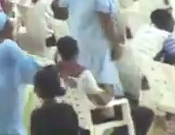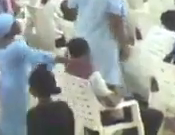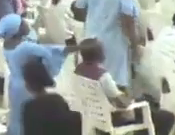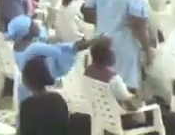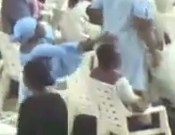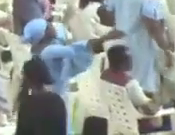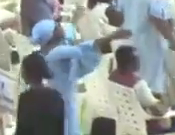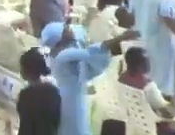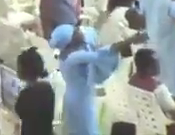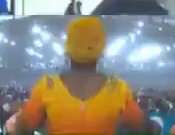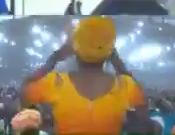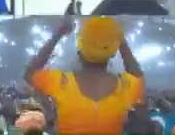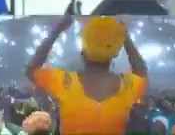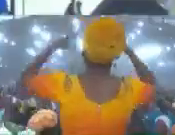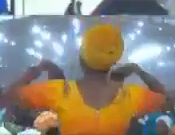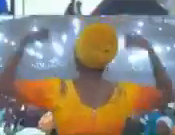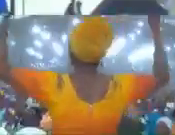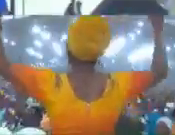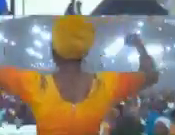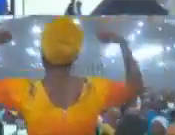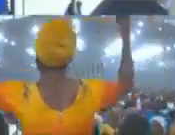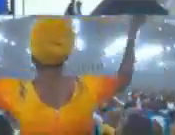So I can shout